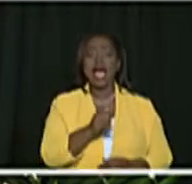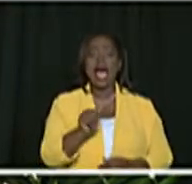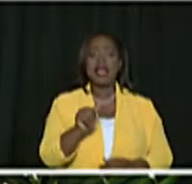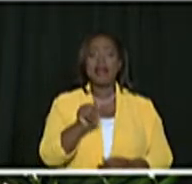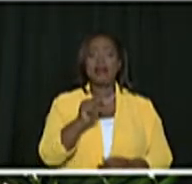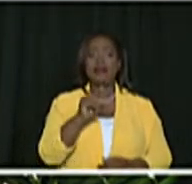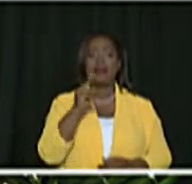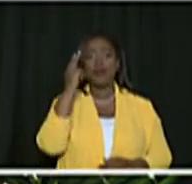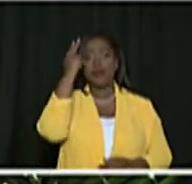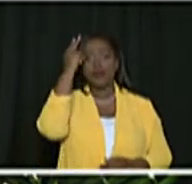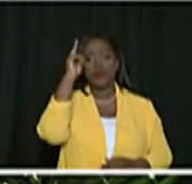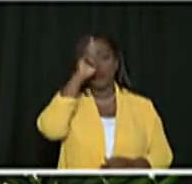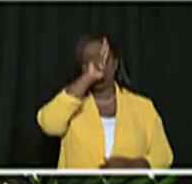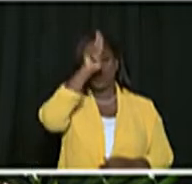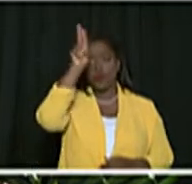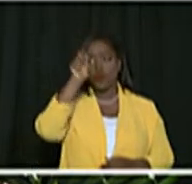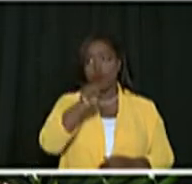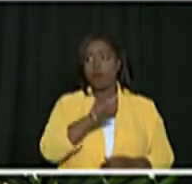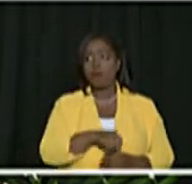the September